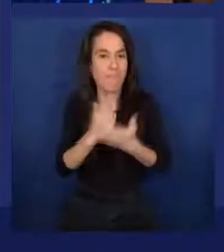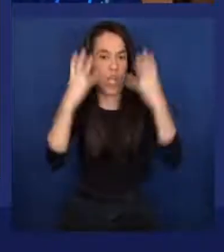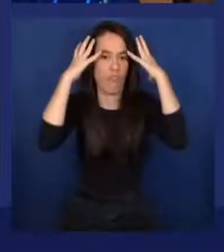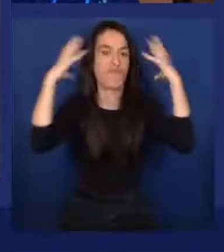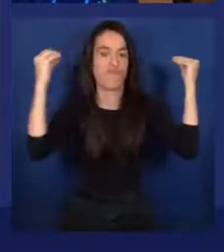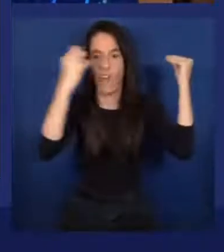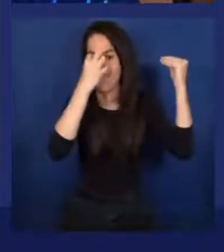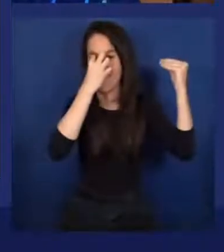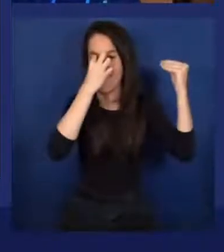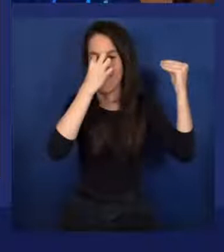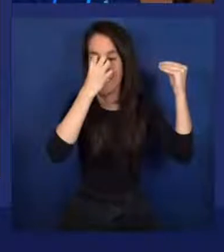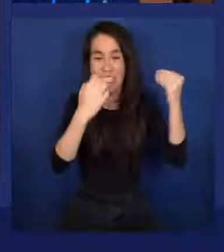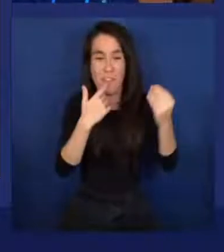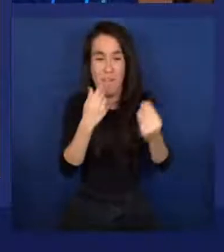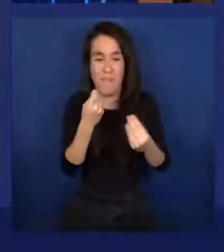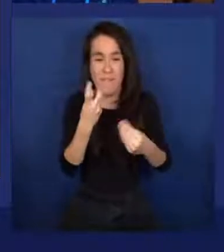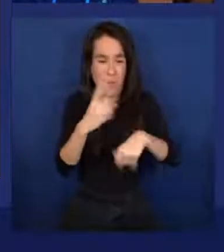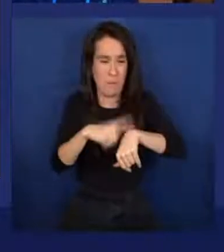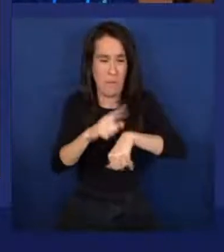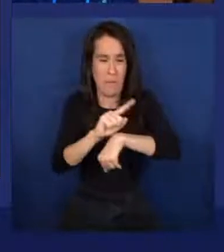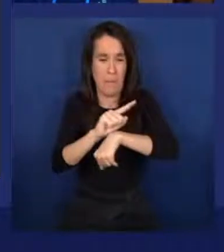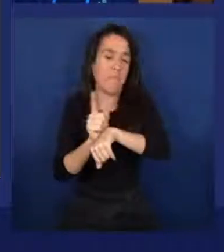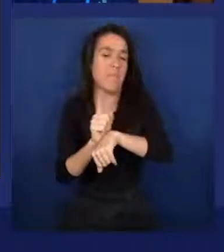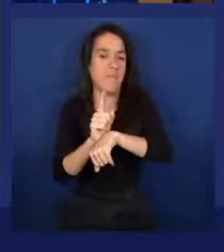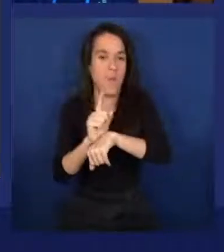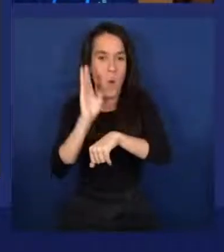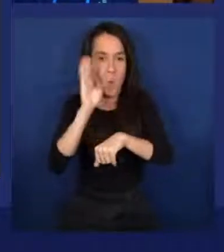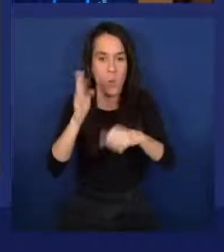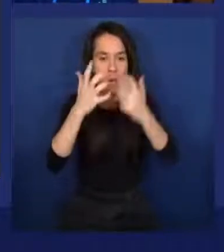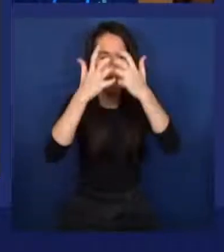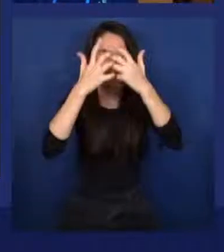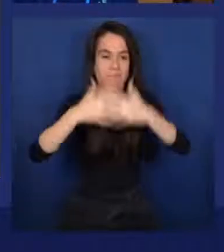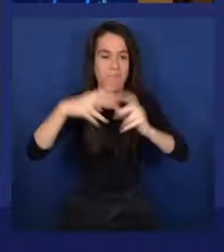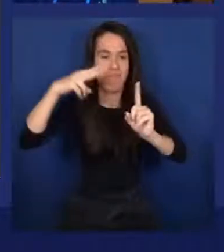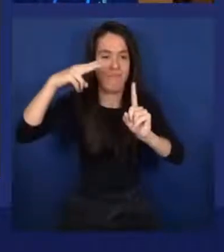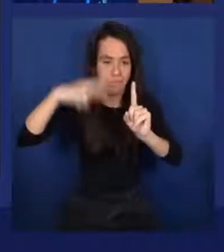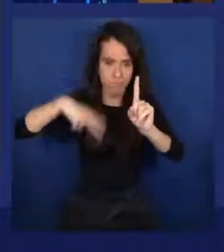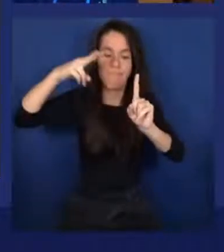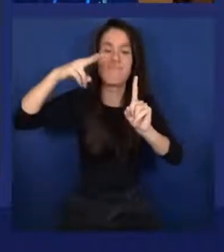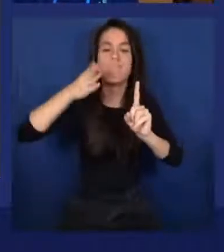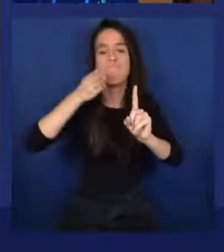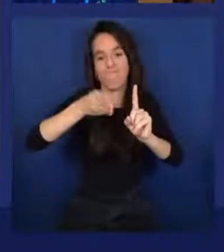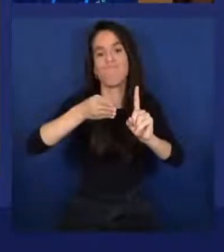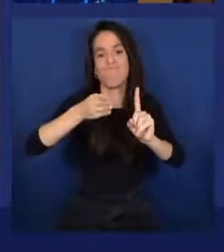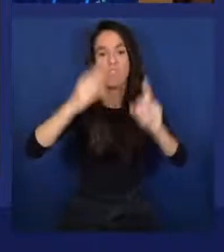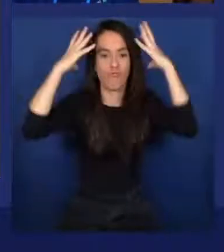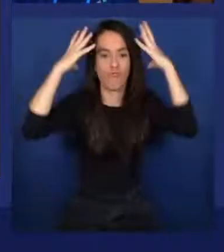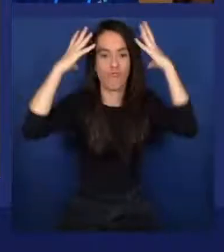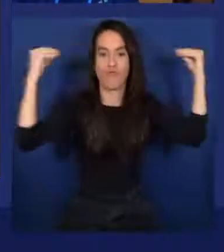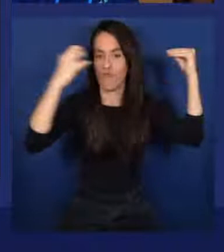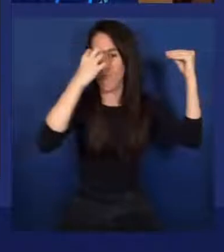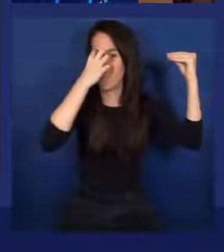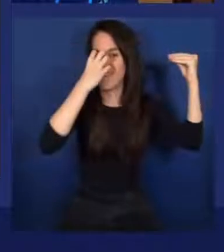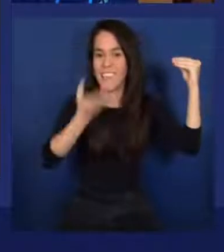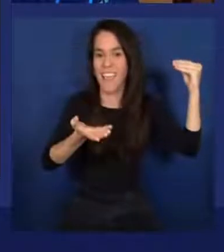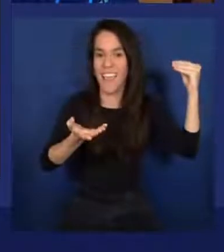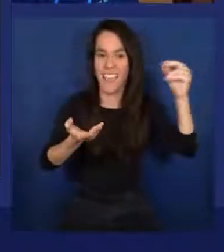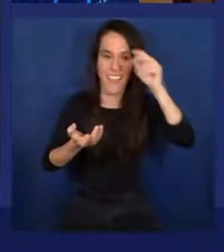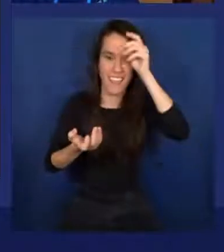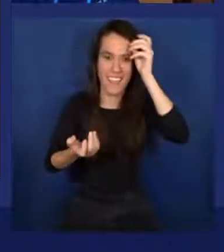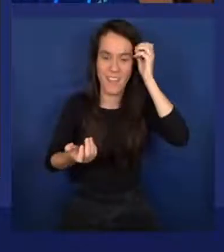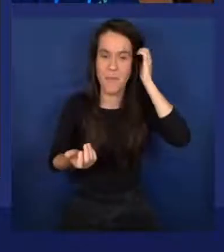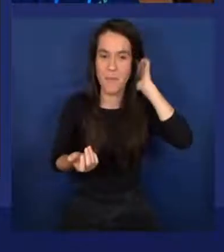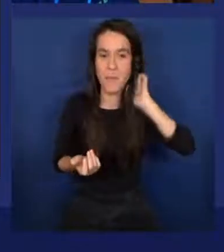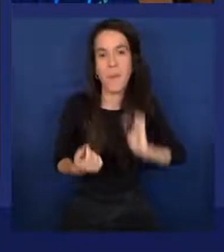basically in a few minutes, right? We're talking. You've trained the model, and you can recognize Krusty or Bart Simpson. Now, of course, we have to try Bart too,